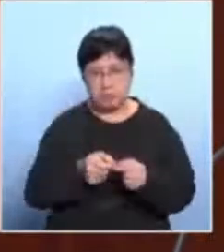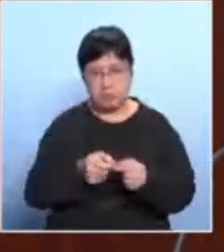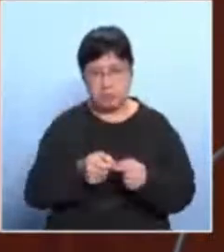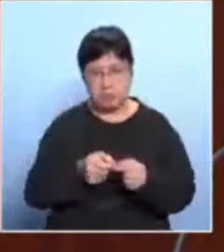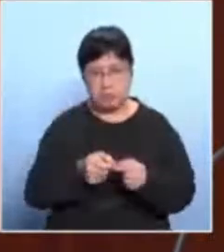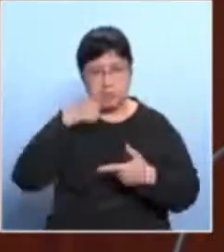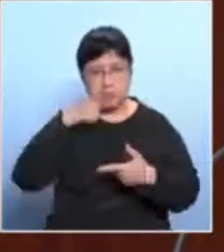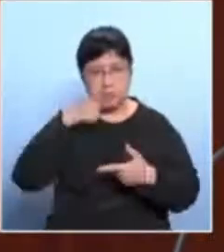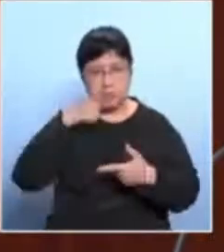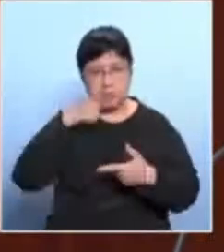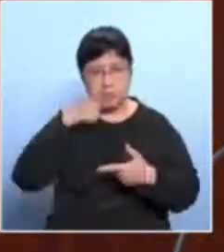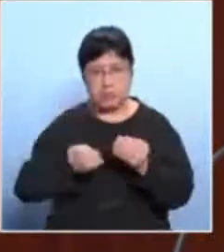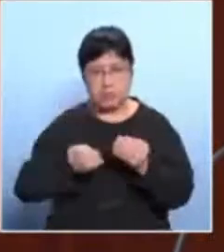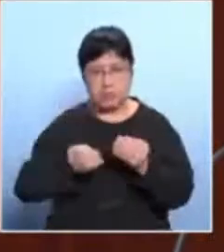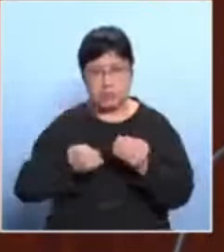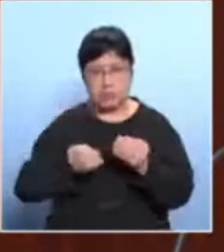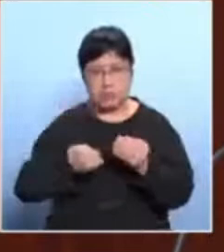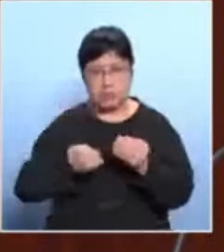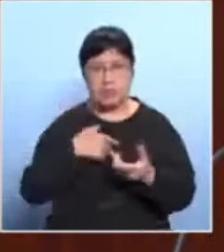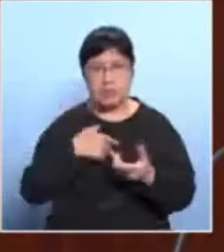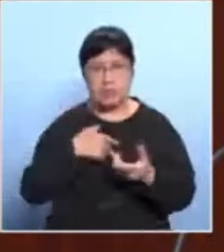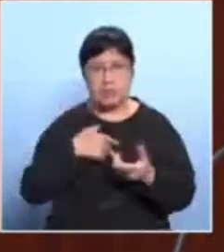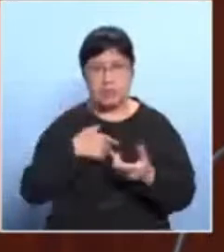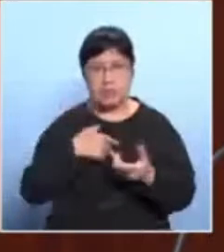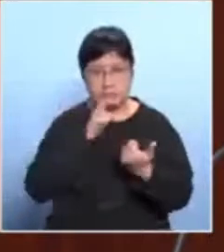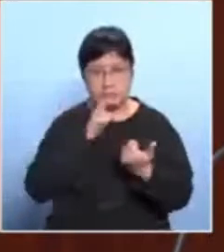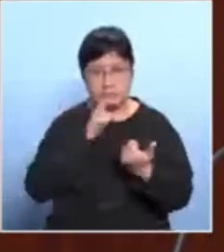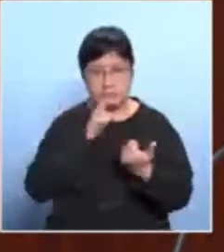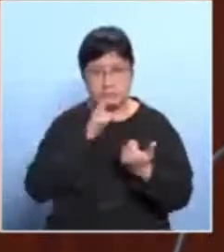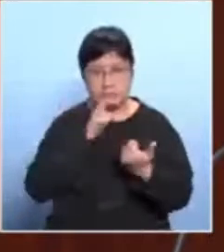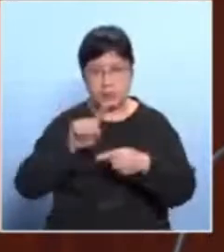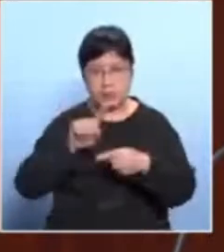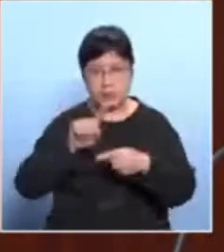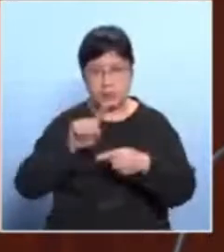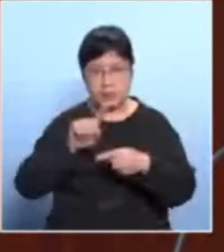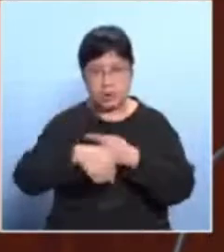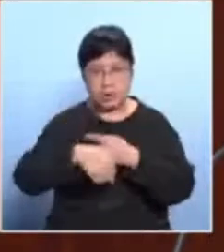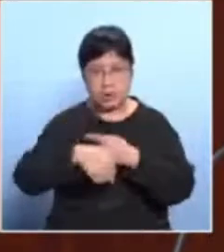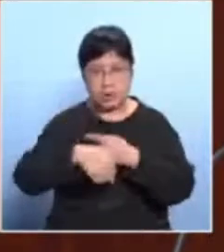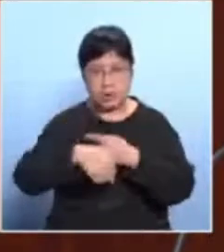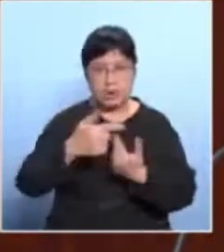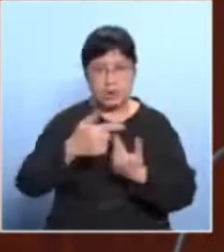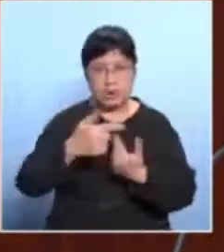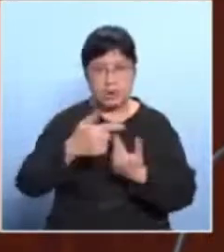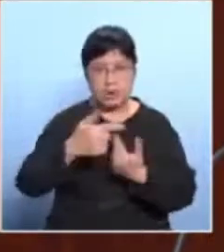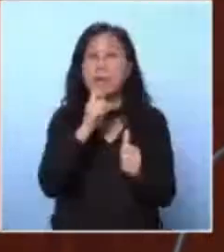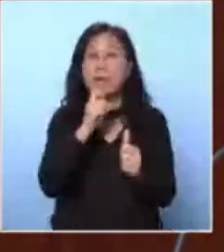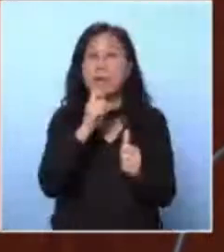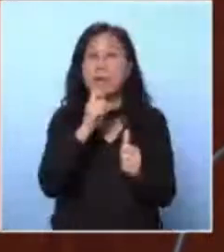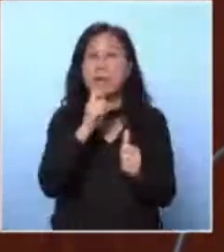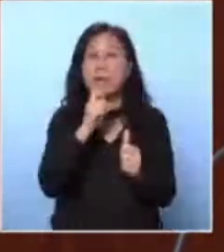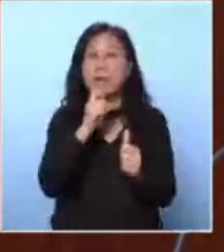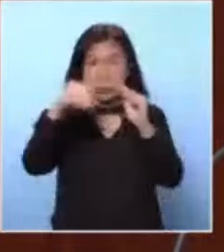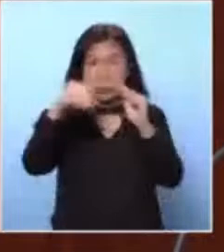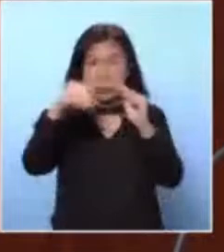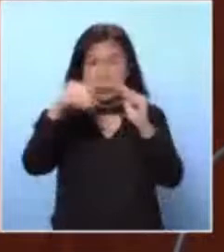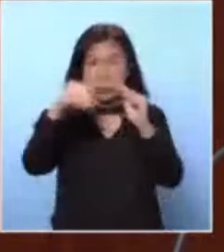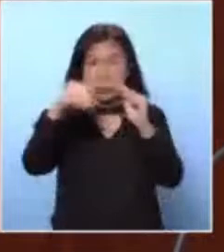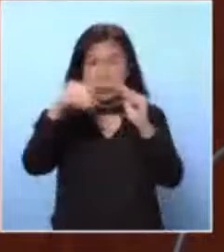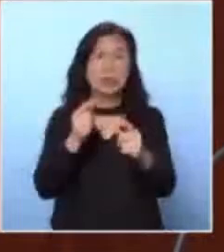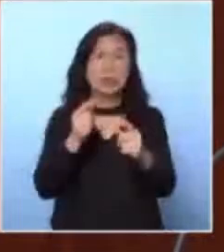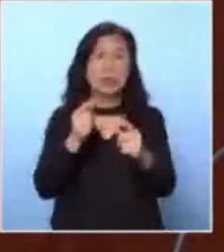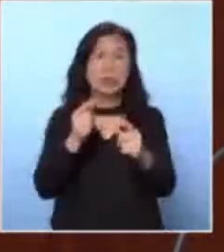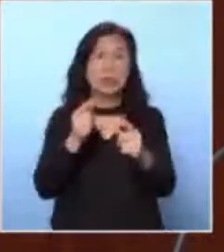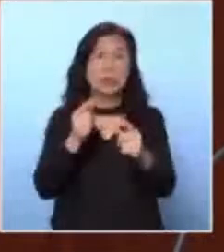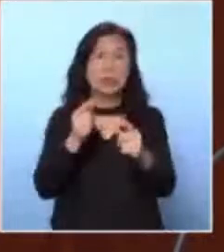5 suitable medical institutions in the GBA as trial service points for provision of primary healthcare